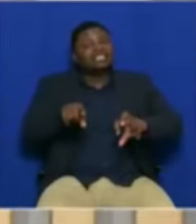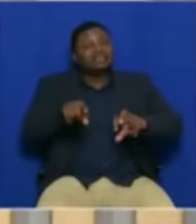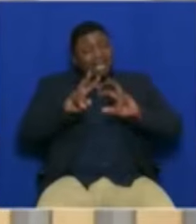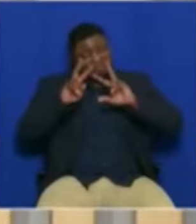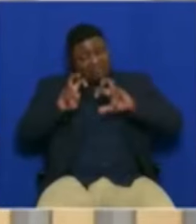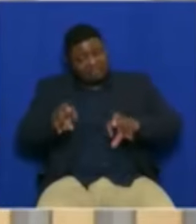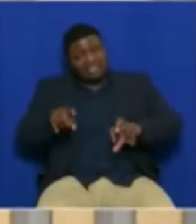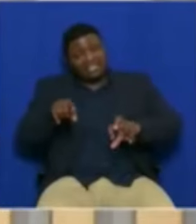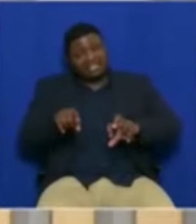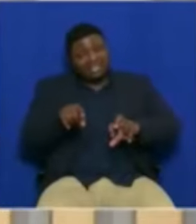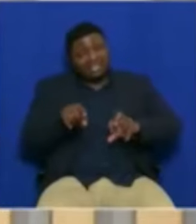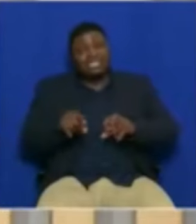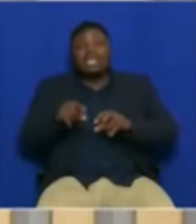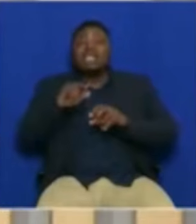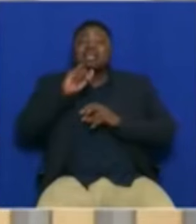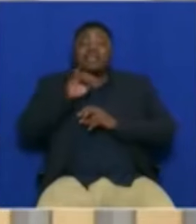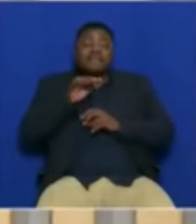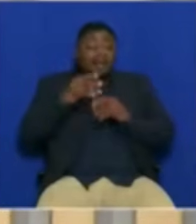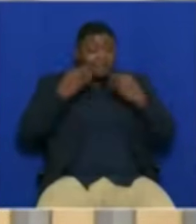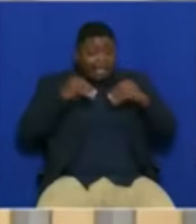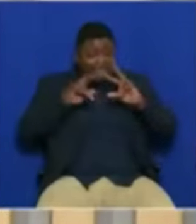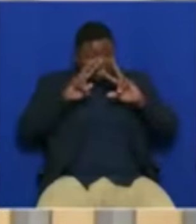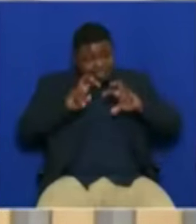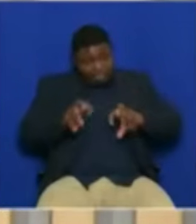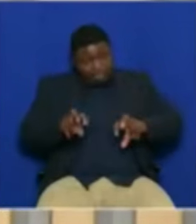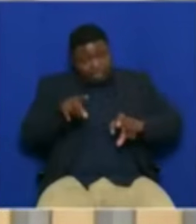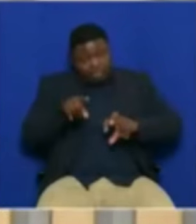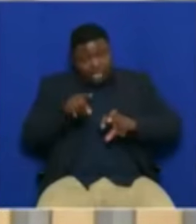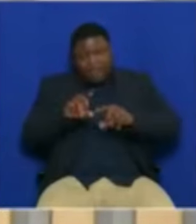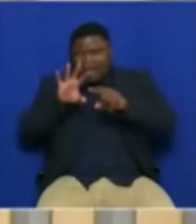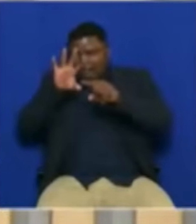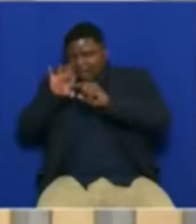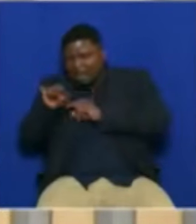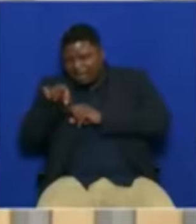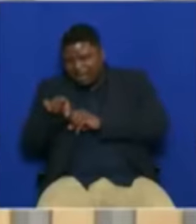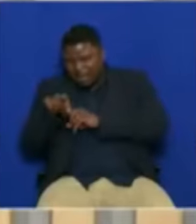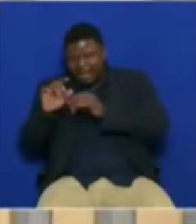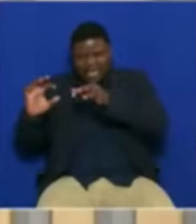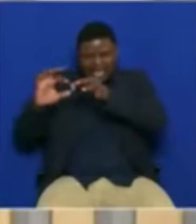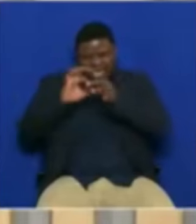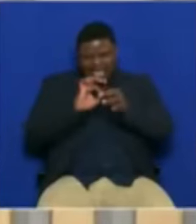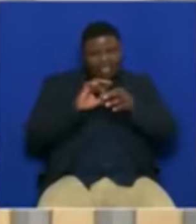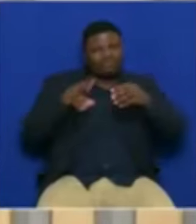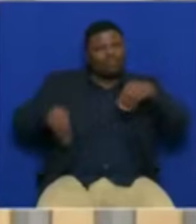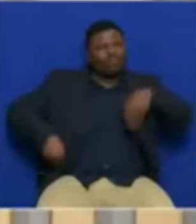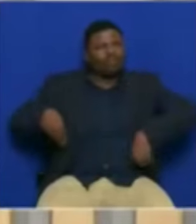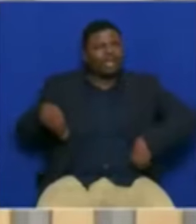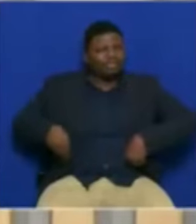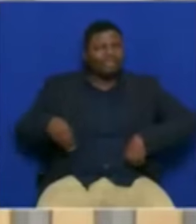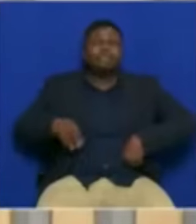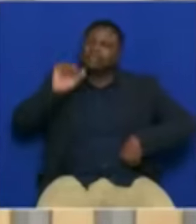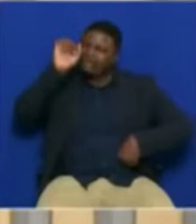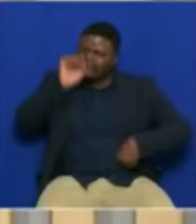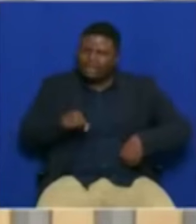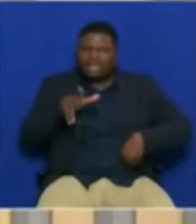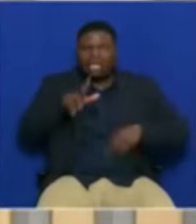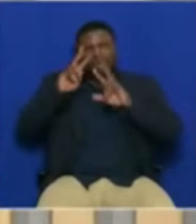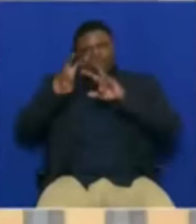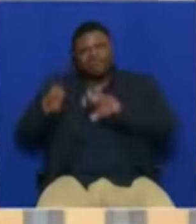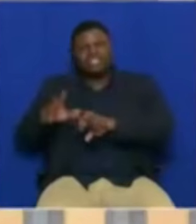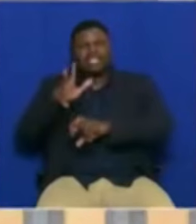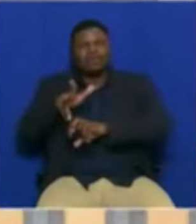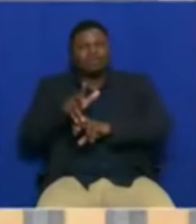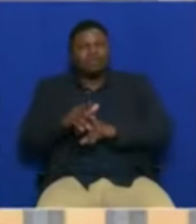across corruption that is linked to what I'm busy with, I will investigate that. Let's stop there.